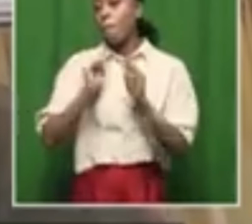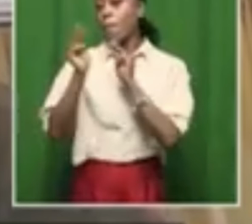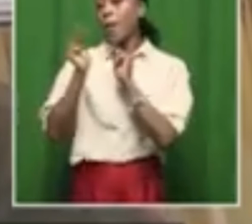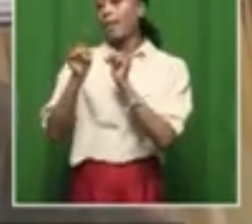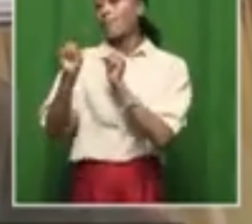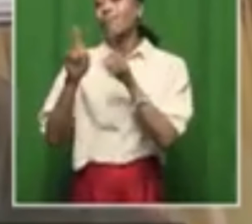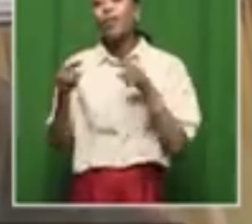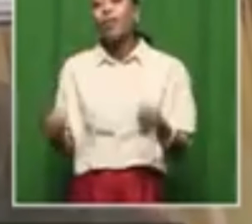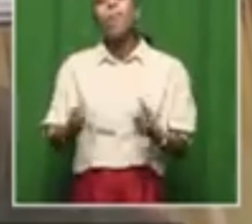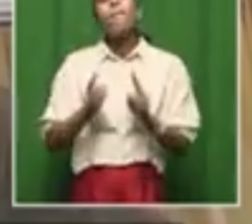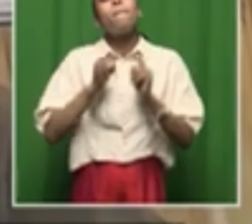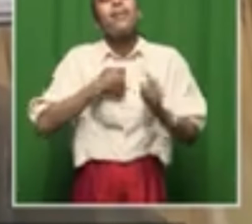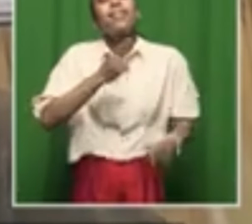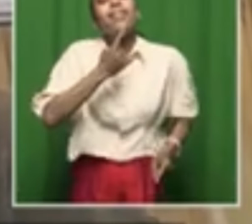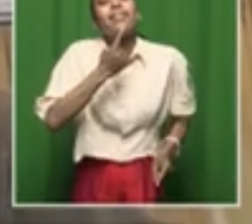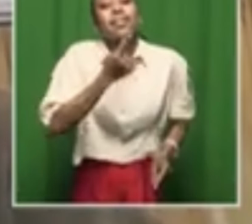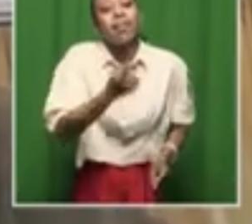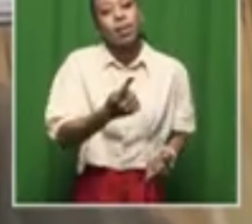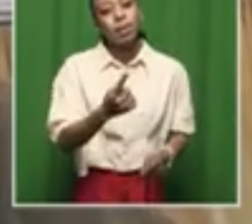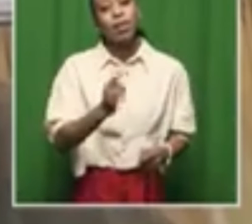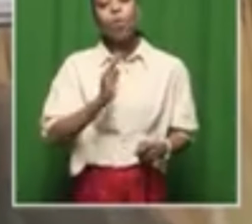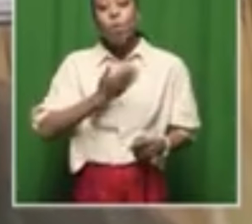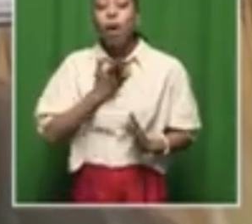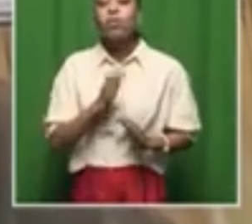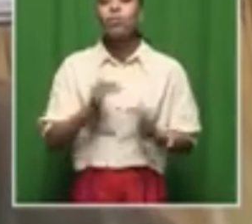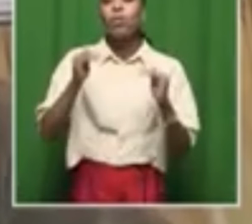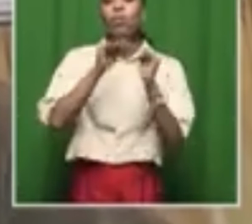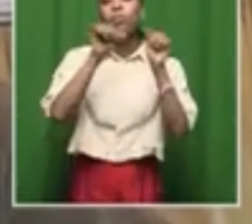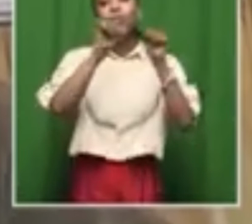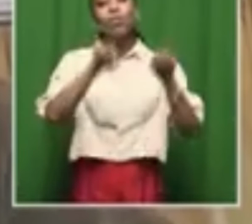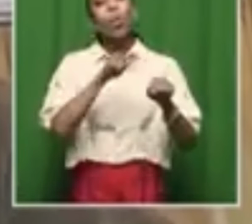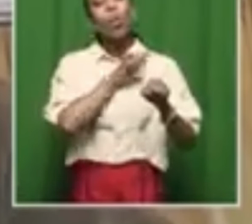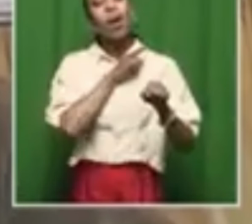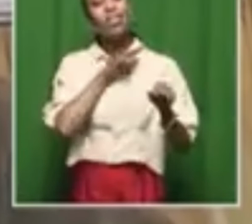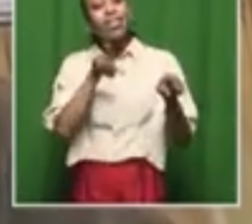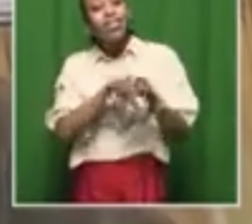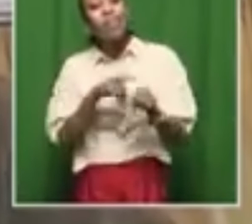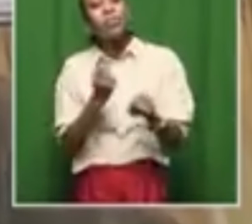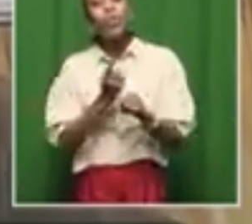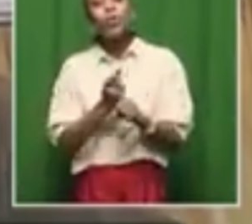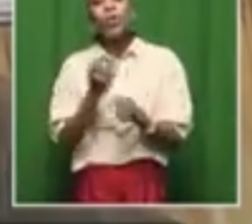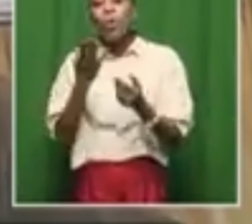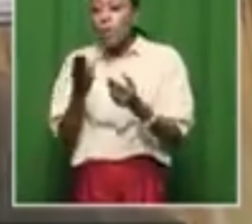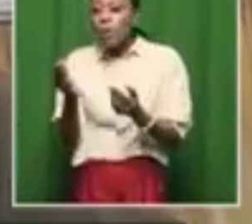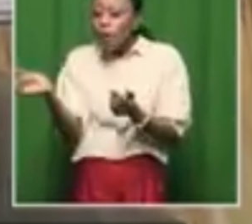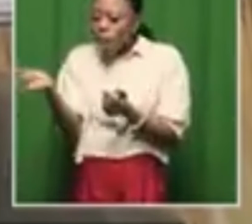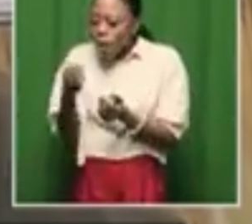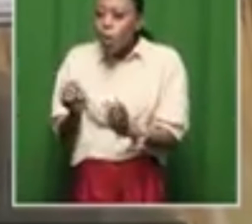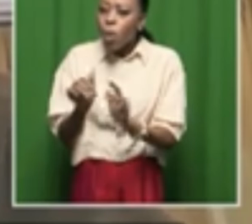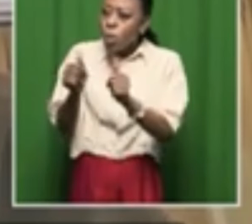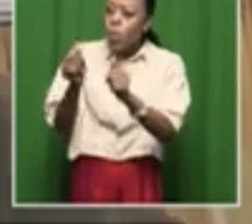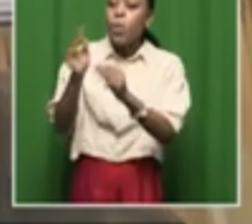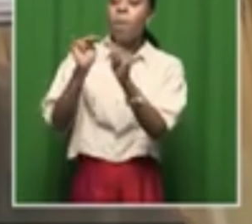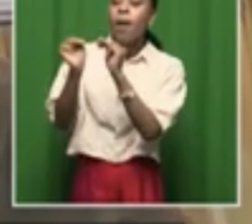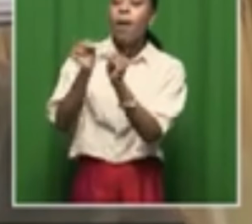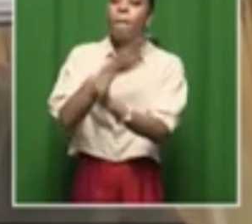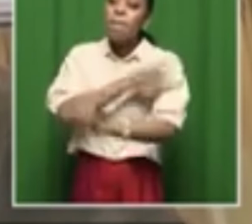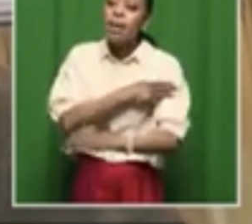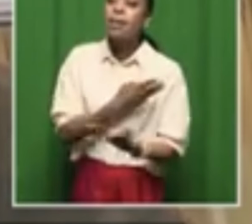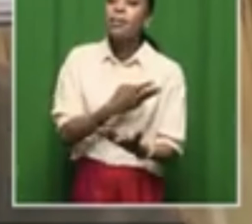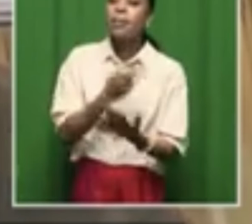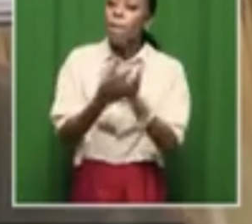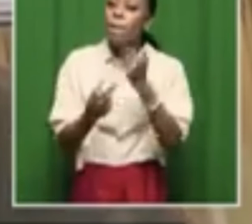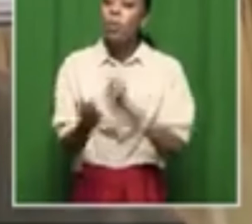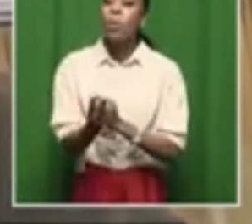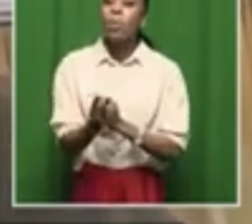I am telling you, we want to equalize the system so that we get good managers on both sides of the systems.